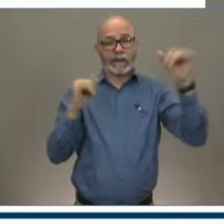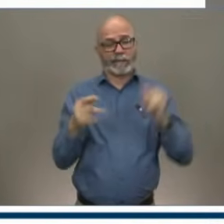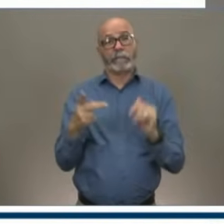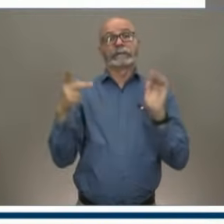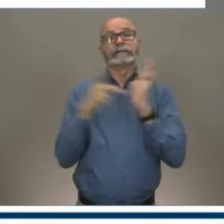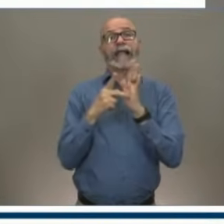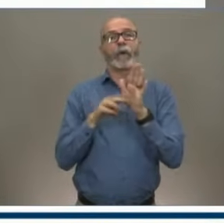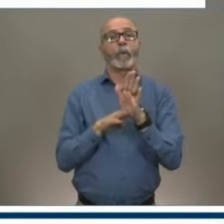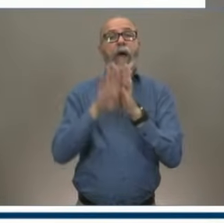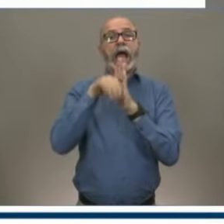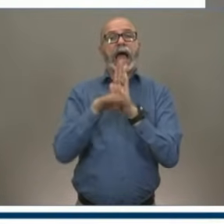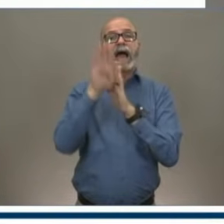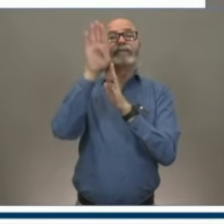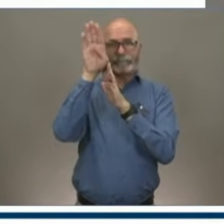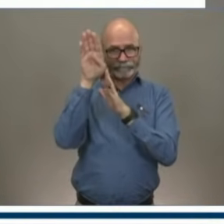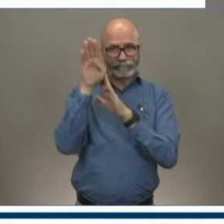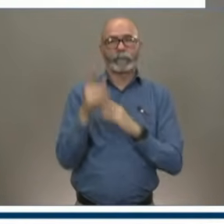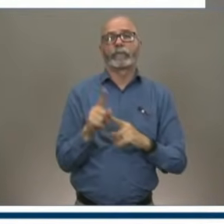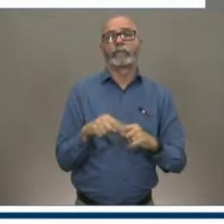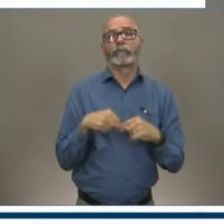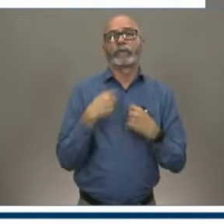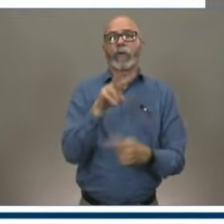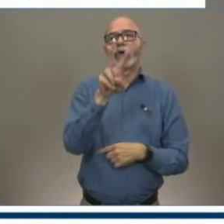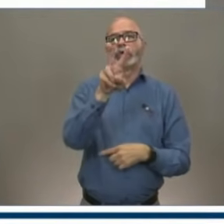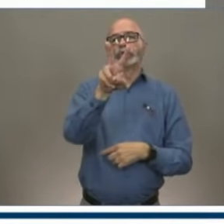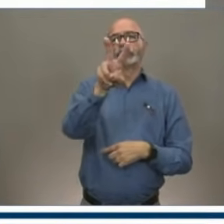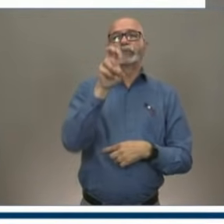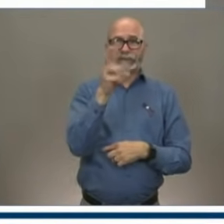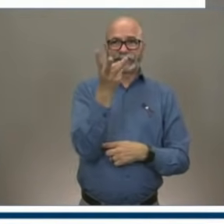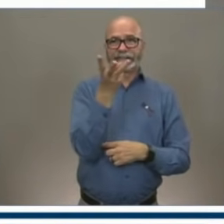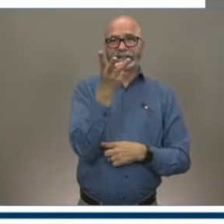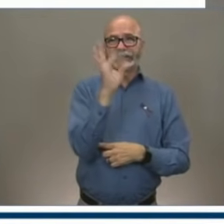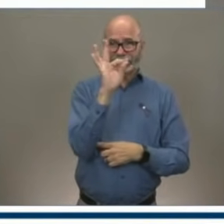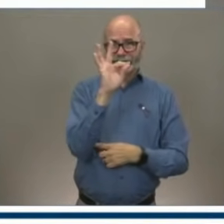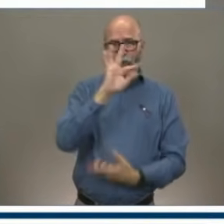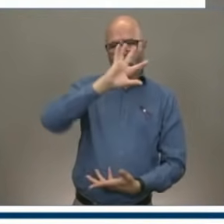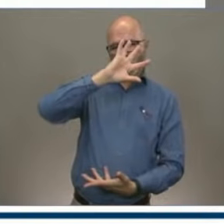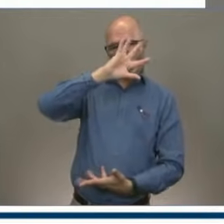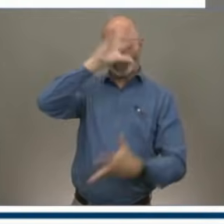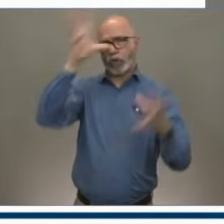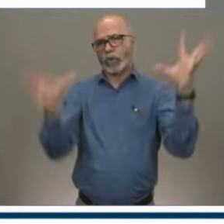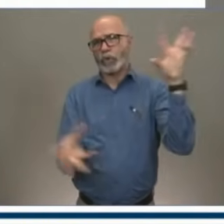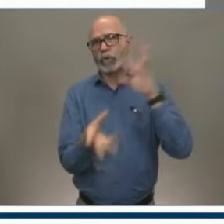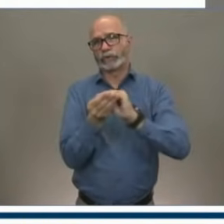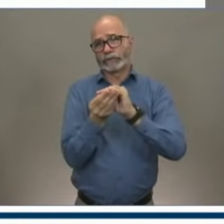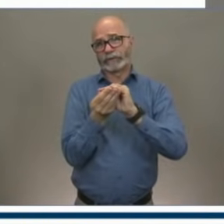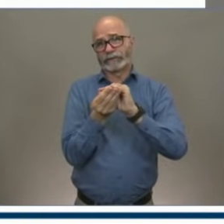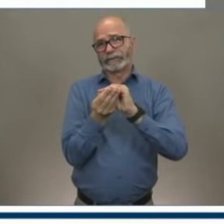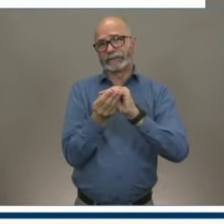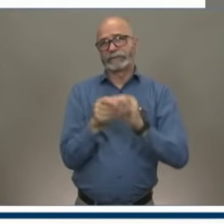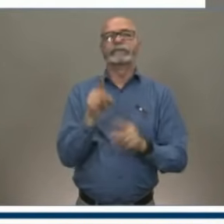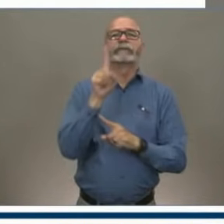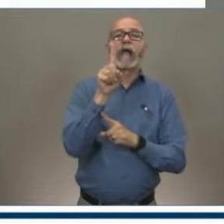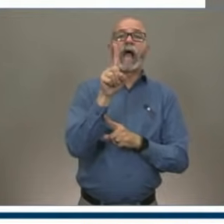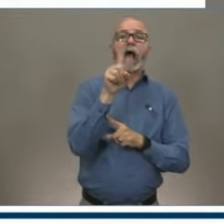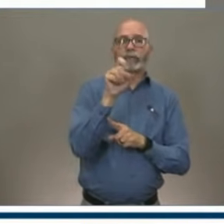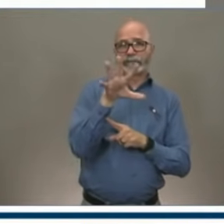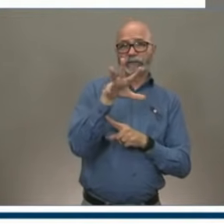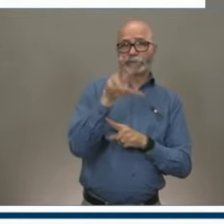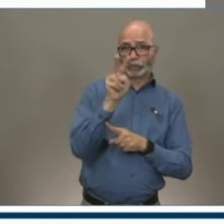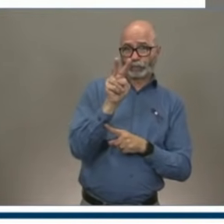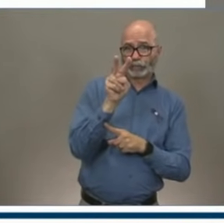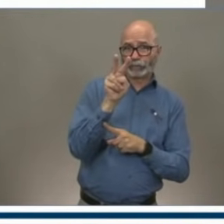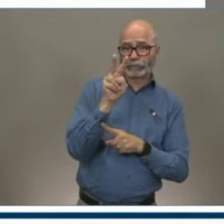been 269 total cases. 152 of those are now considered resolved. Today,